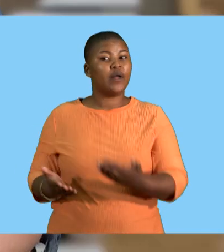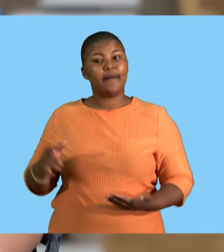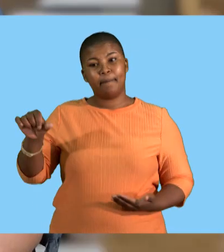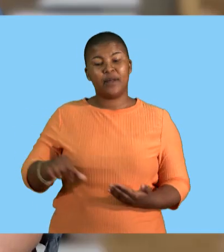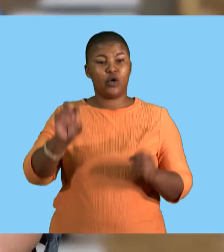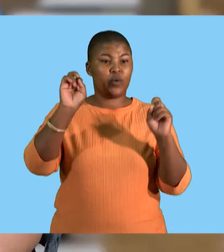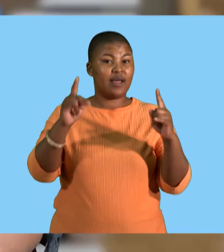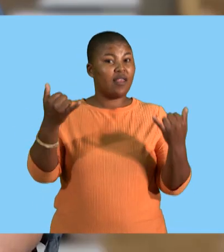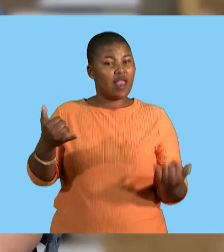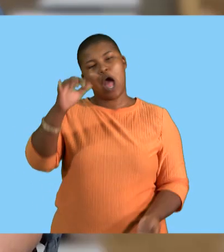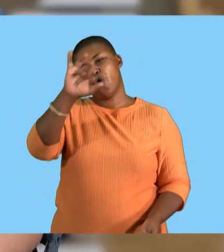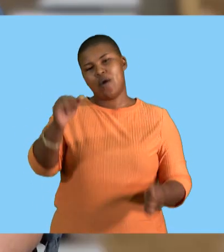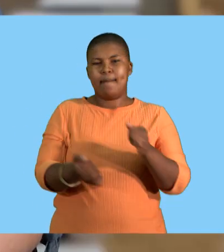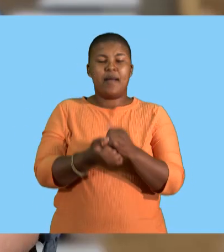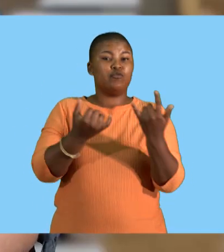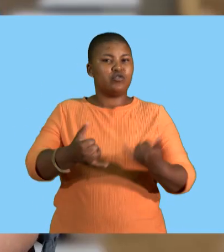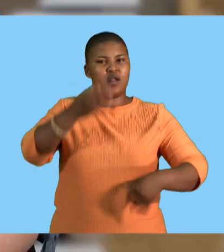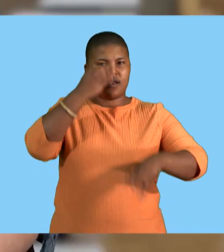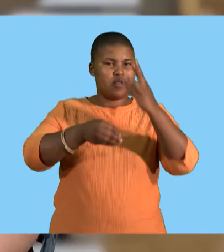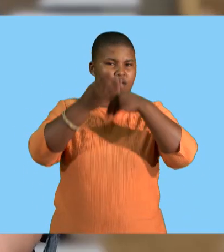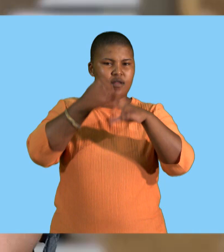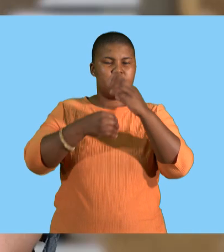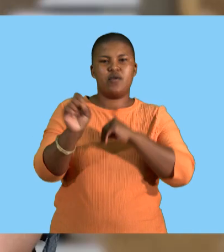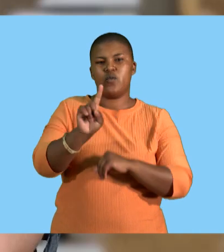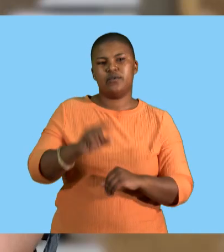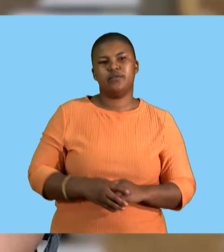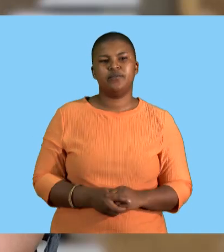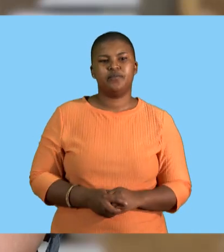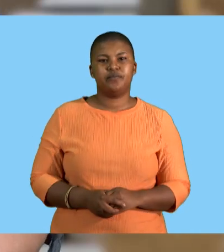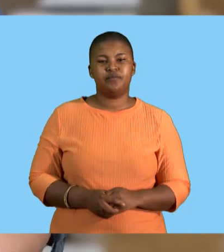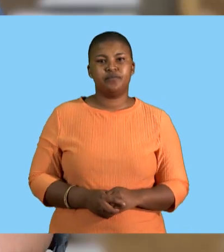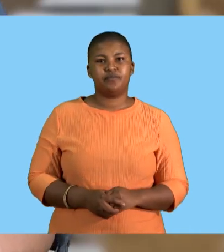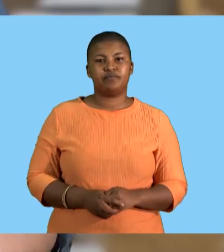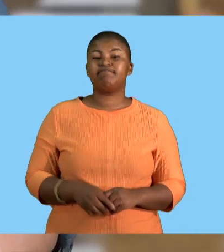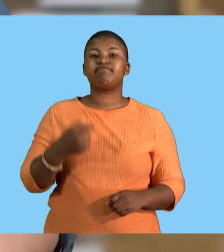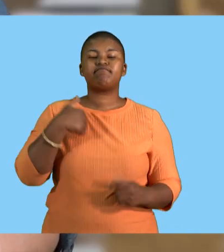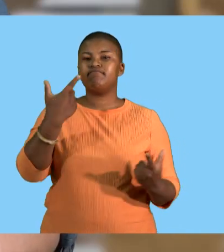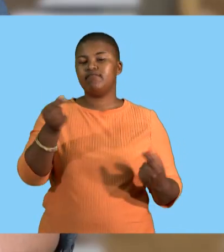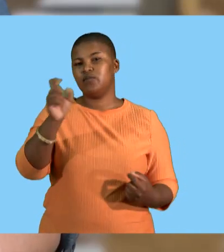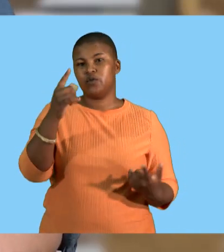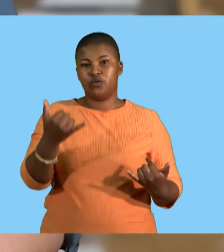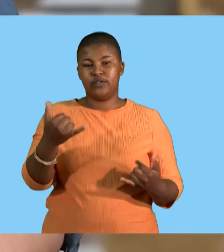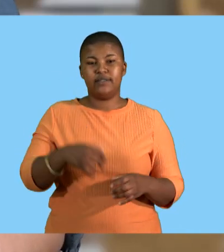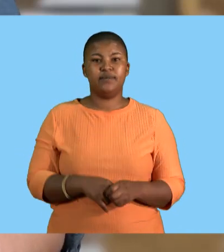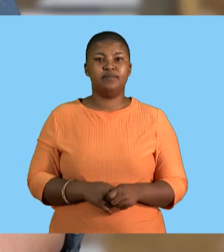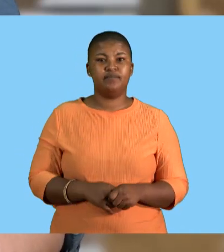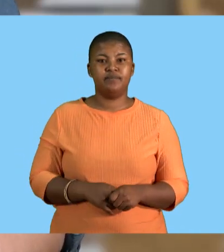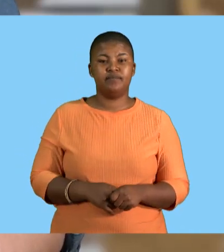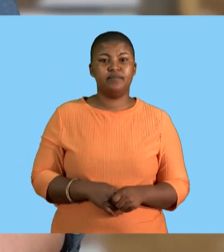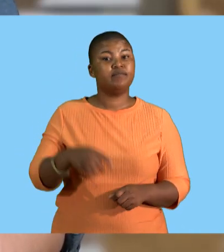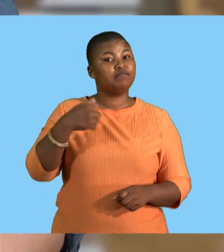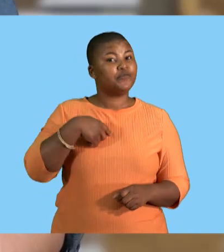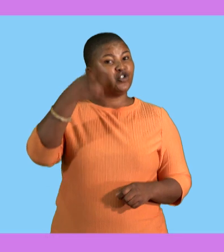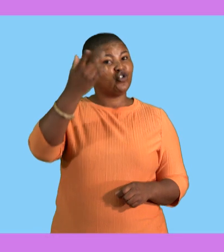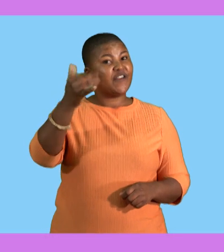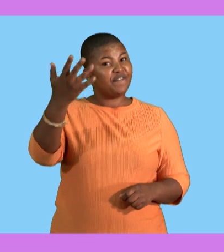Welcome back. Let's quickly wrap up today's lesson. Now, what did we do? We looked at